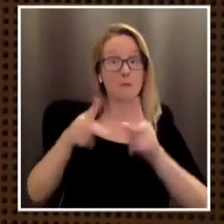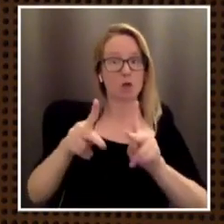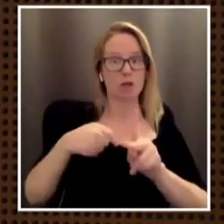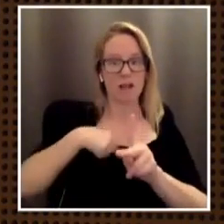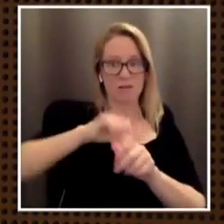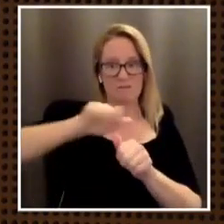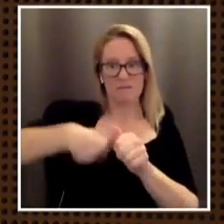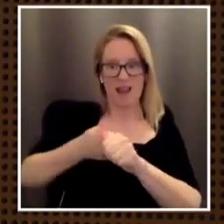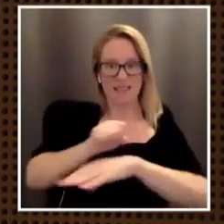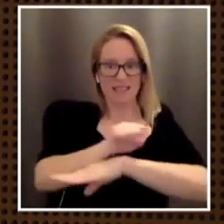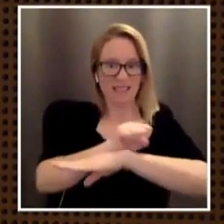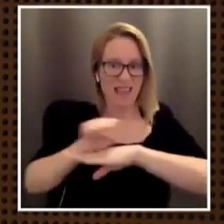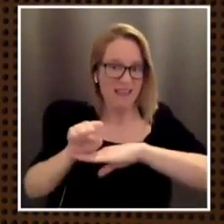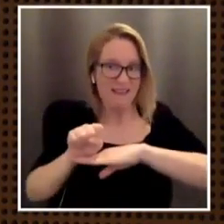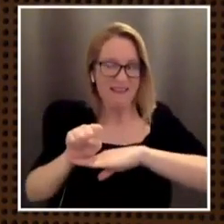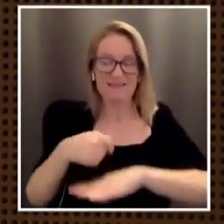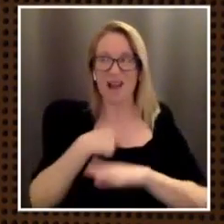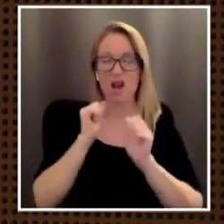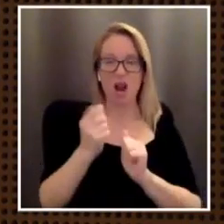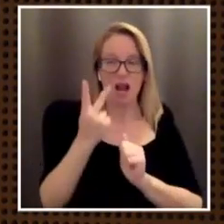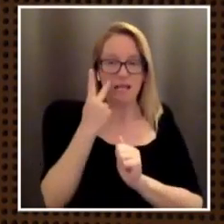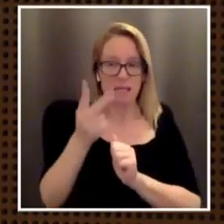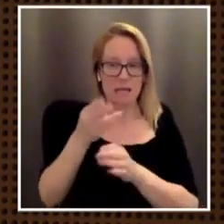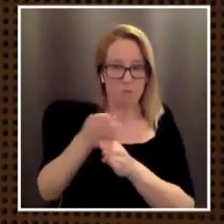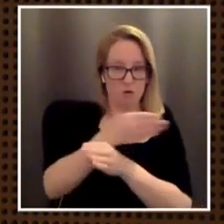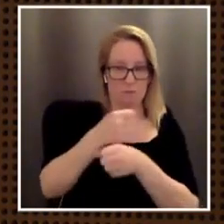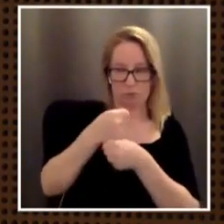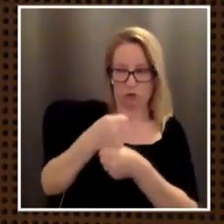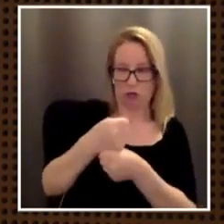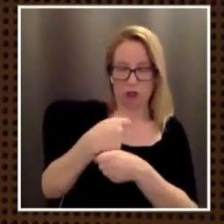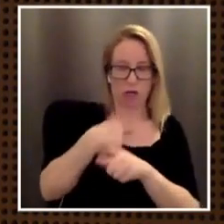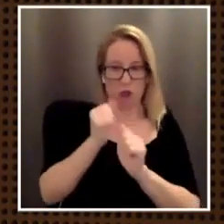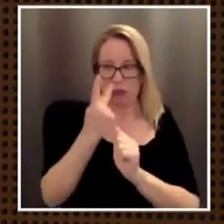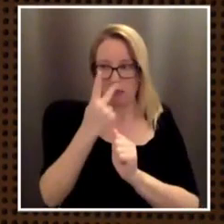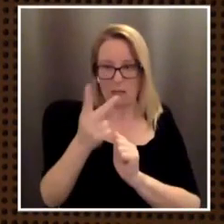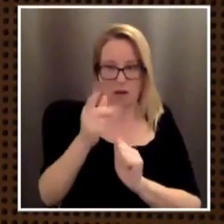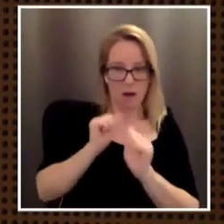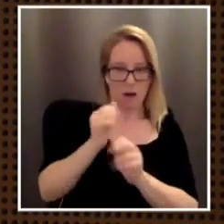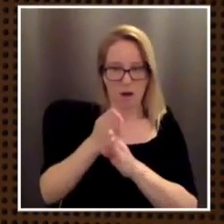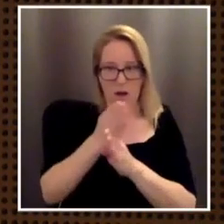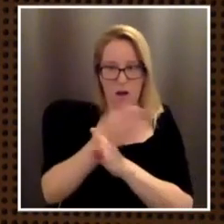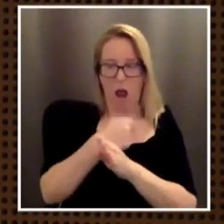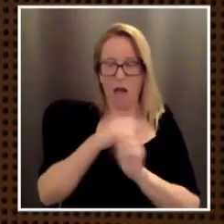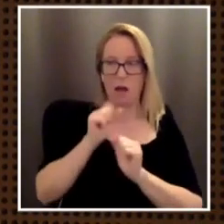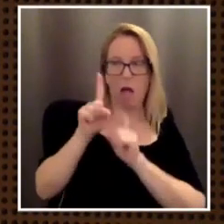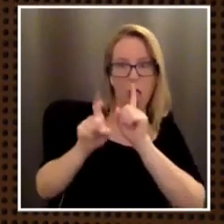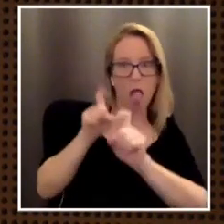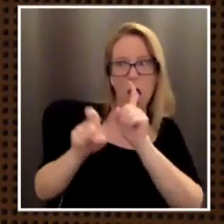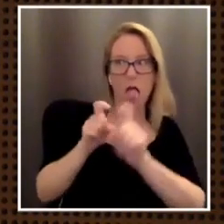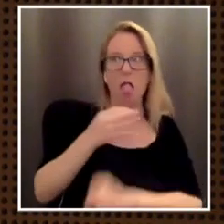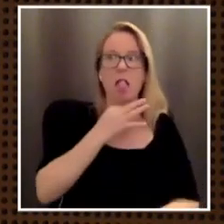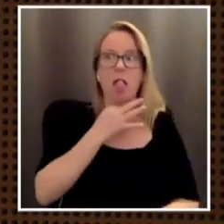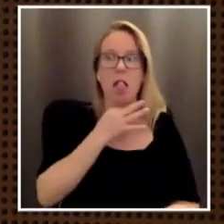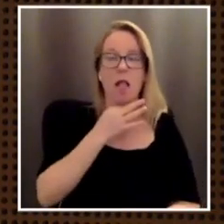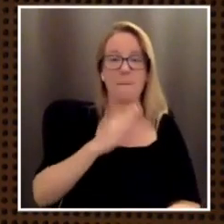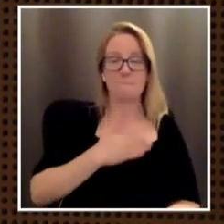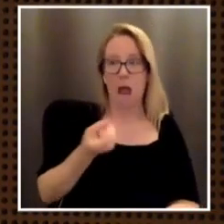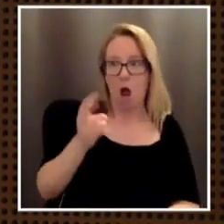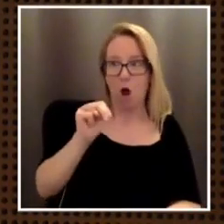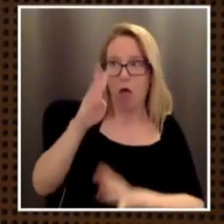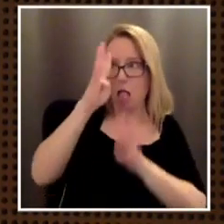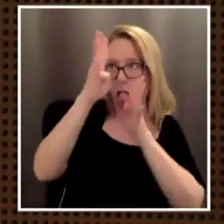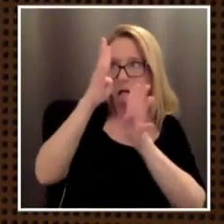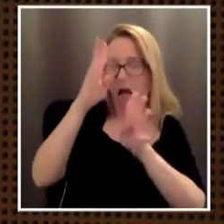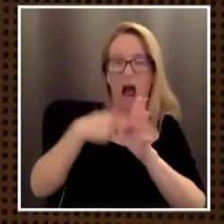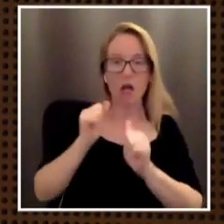backstage. I got to see pre-production. I got to ask questions. My own creativity, I got